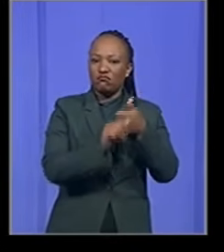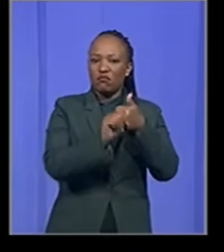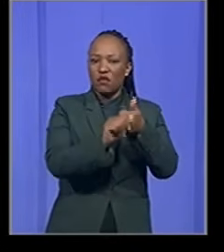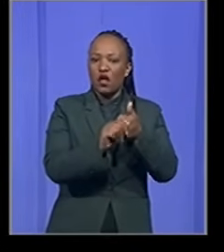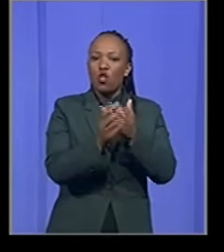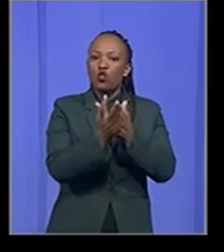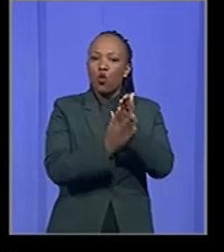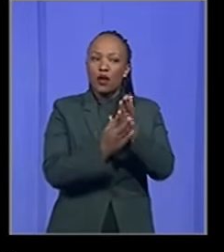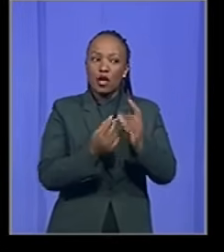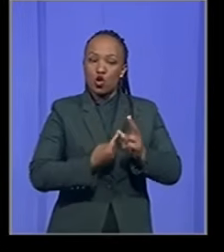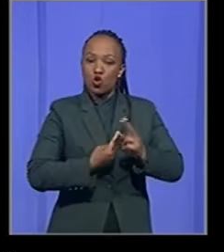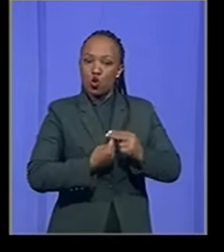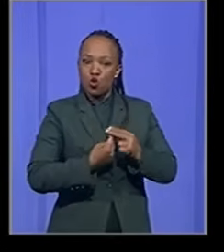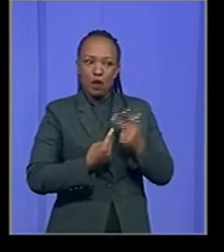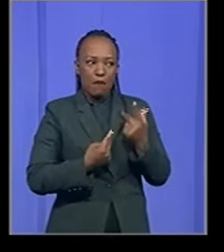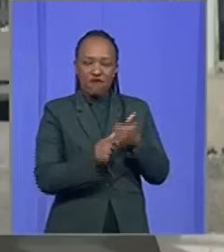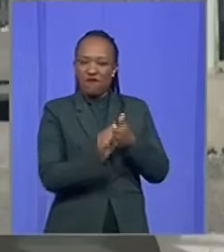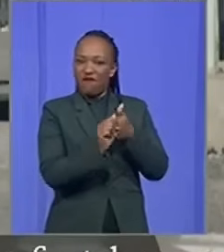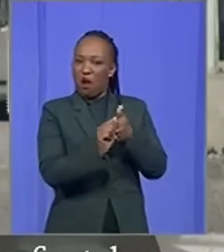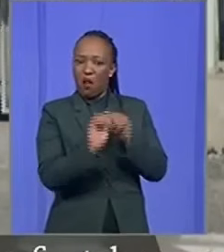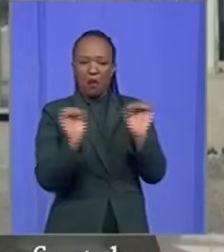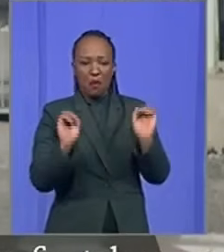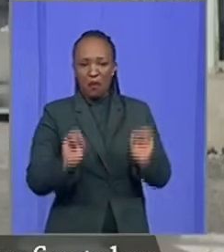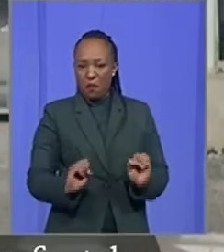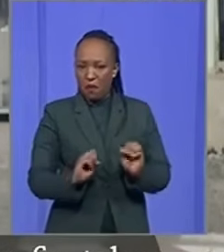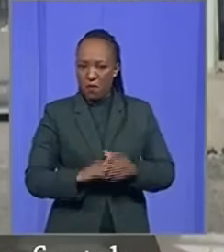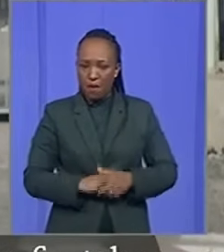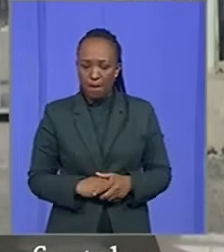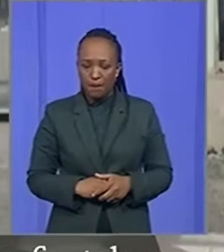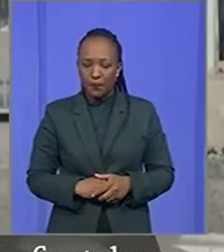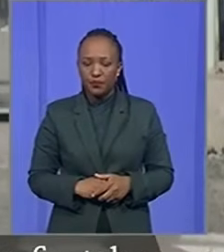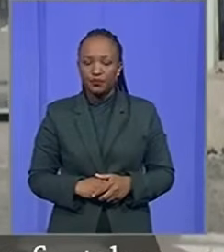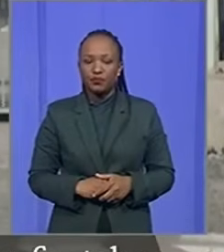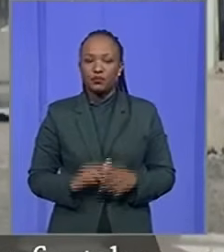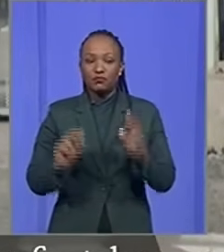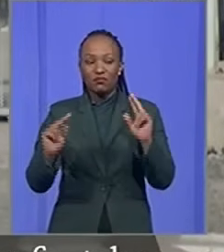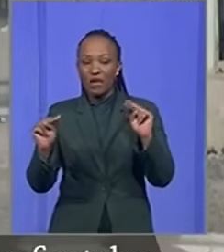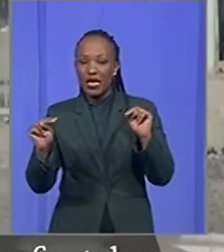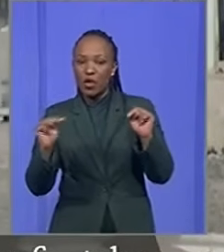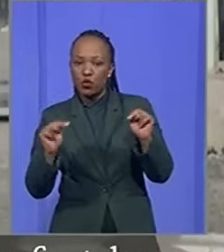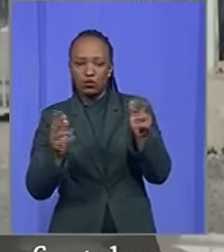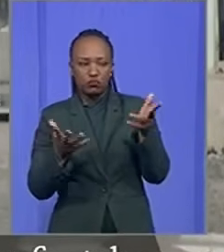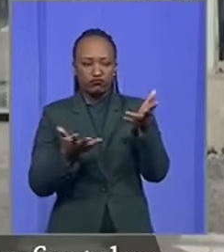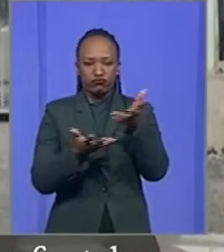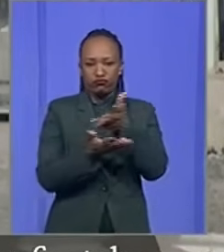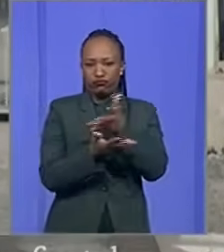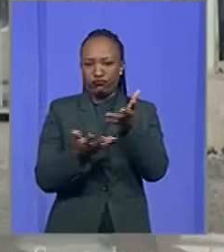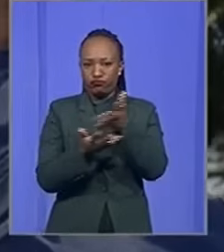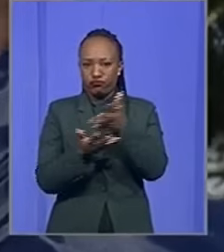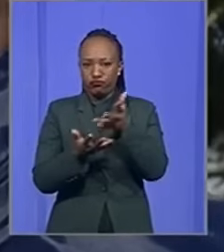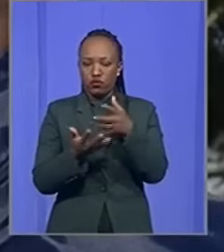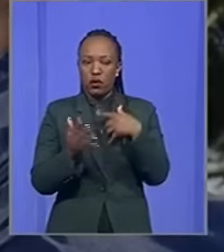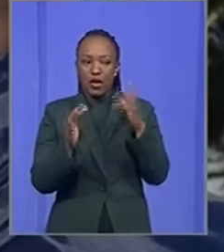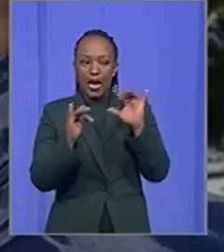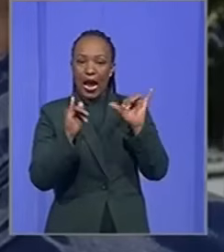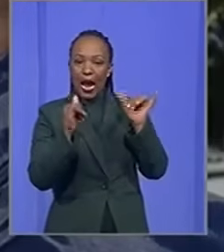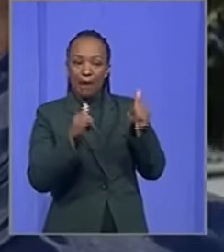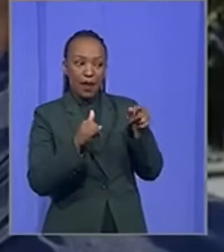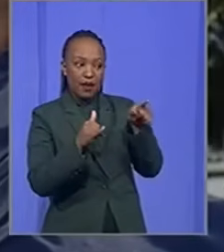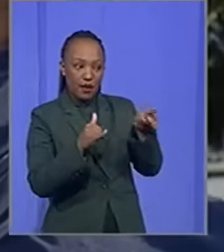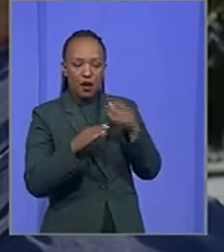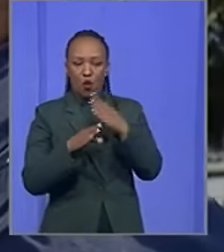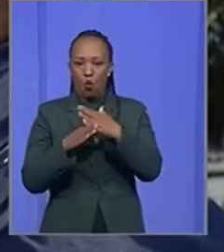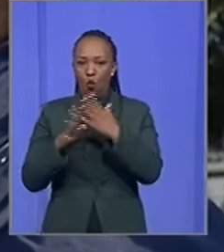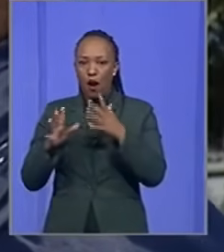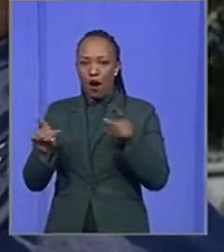through the unions, but have not been followed in this case. Dipuisano magareng ga batsamaisi ba moepo le badiri di